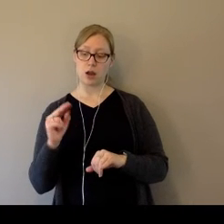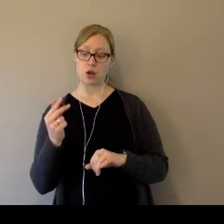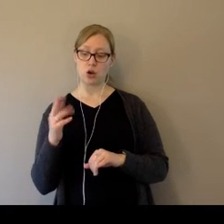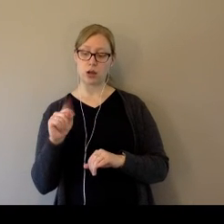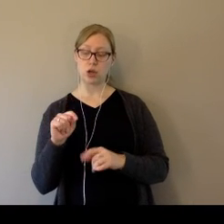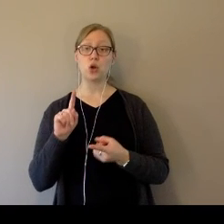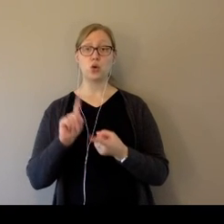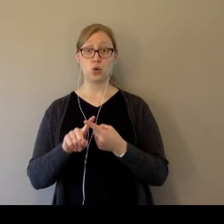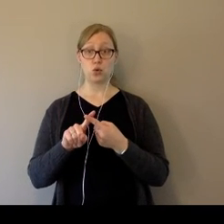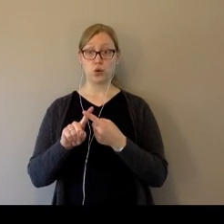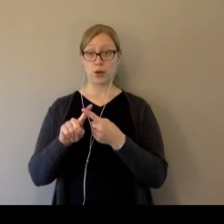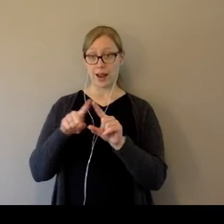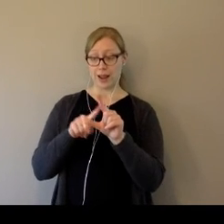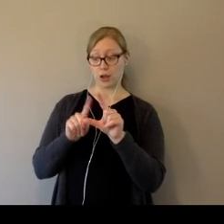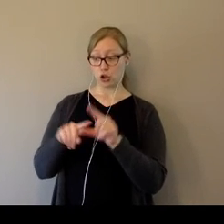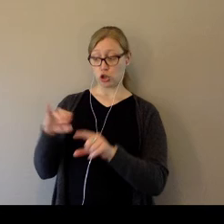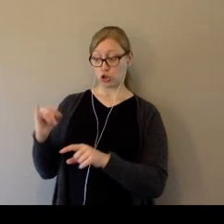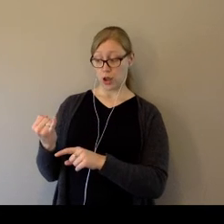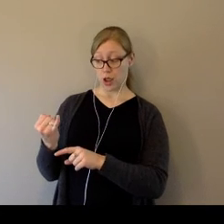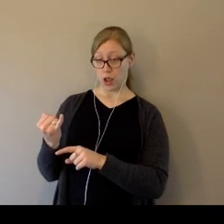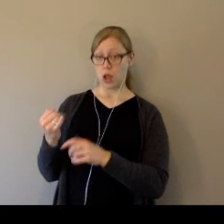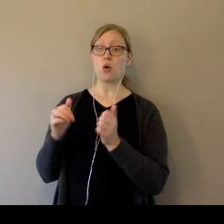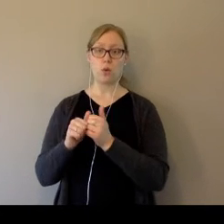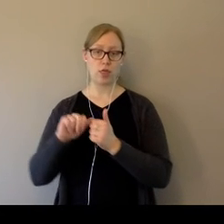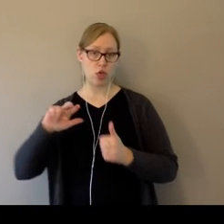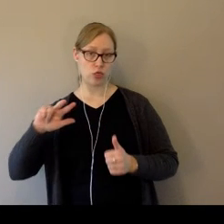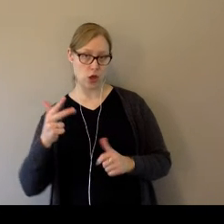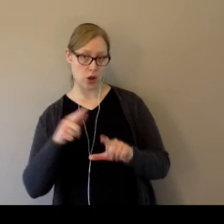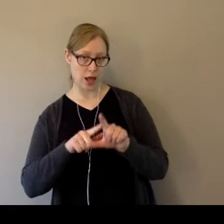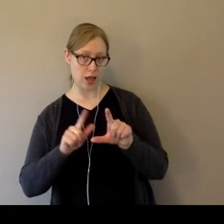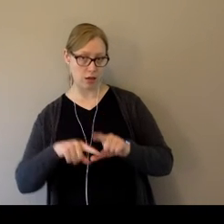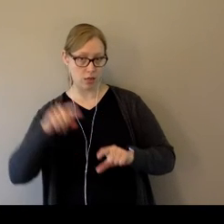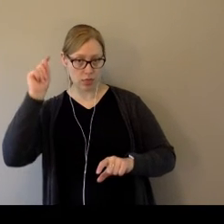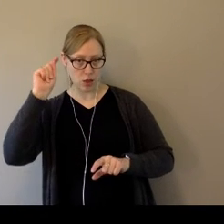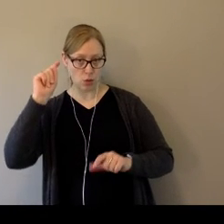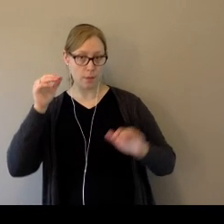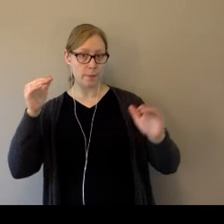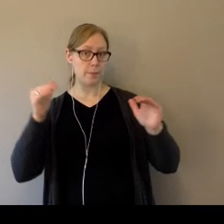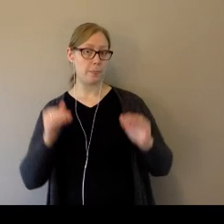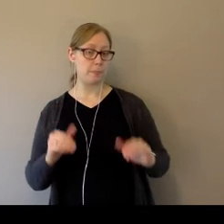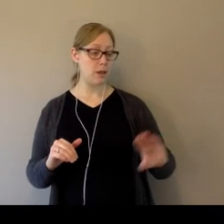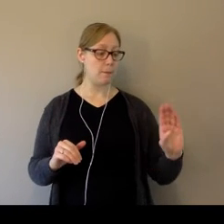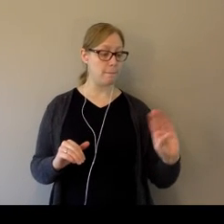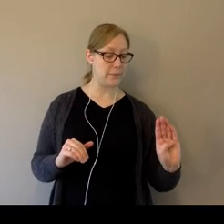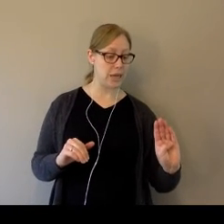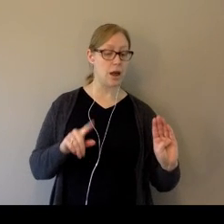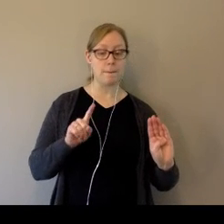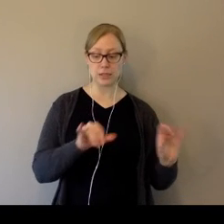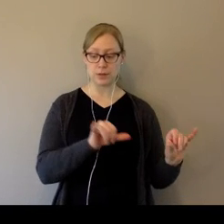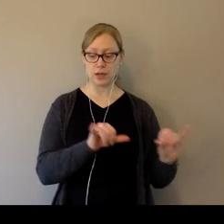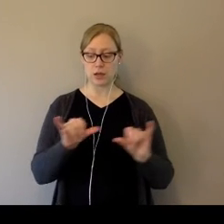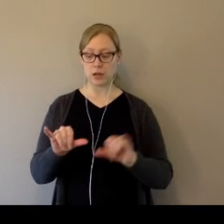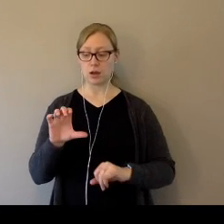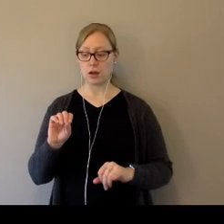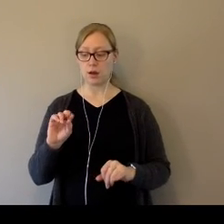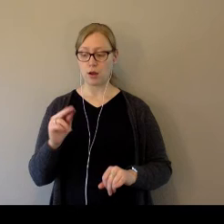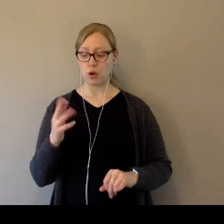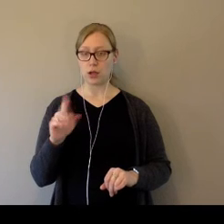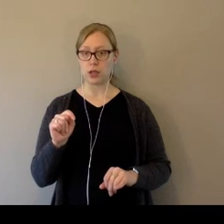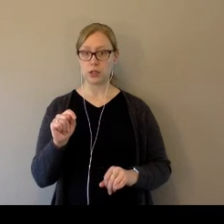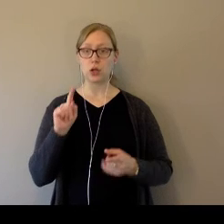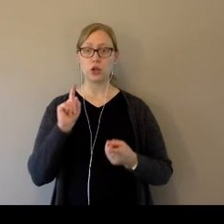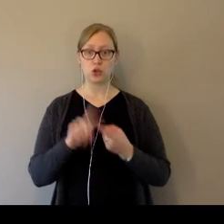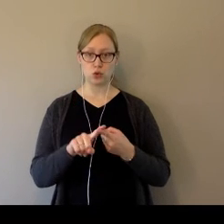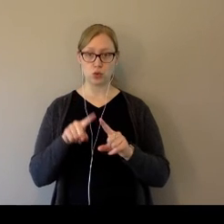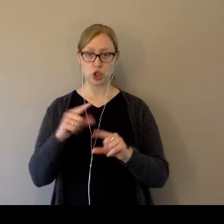the third angle theorem. Angle B has to be congruent to angle G because they're both right angles. And